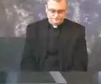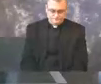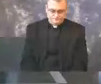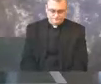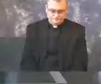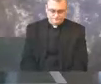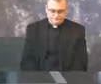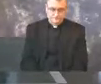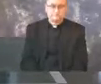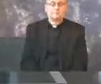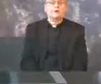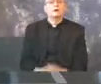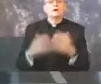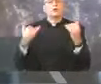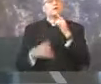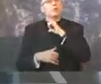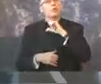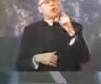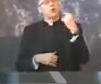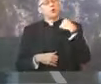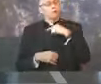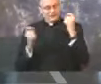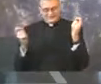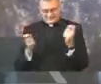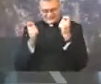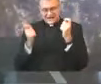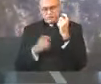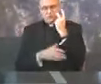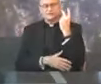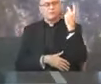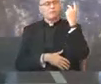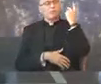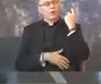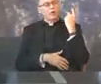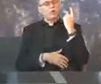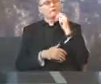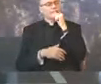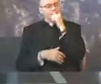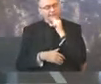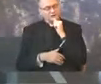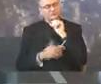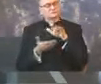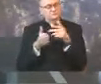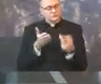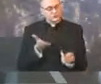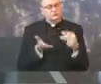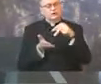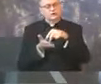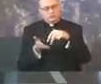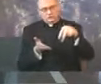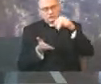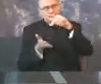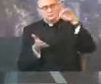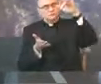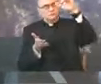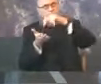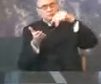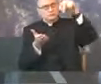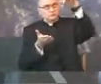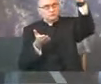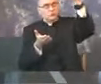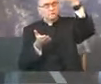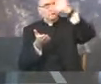Therefore, O Lord, as we celebrate the memorial of the Blessed Passion, the resurrection from the dead, and the glorious ascension into heaven of Christ, your Son,